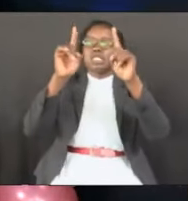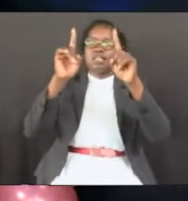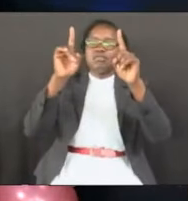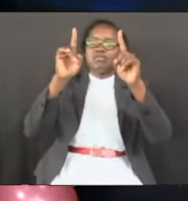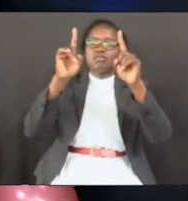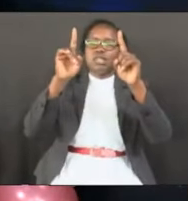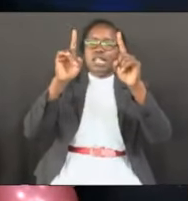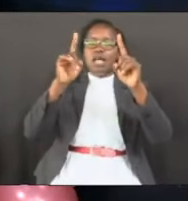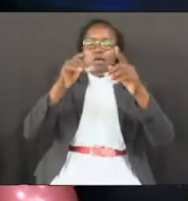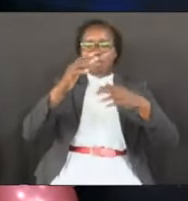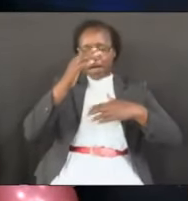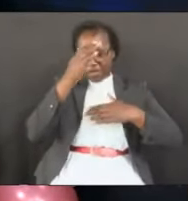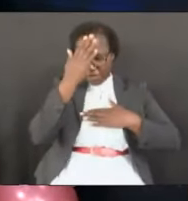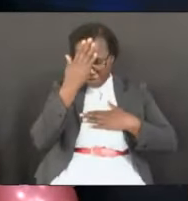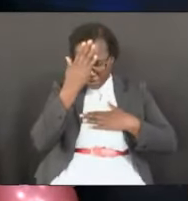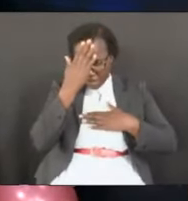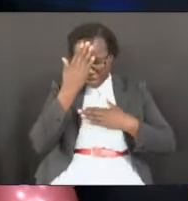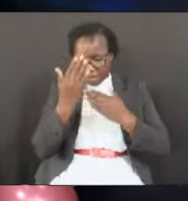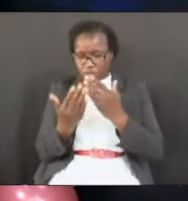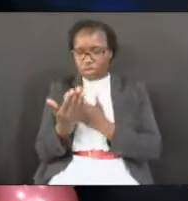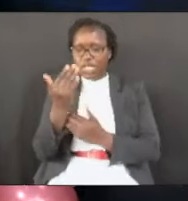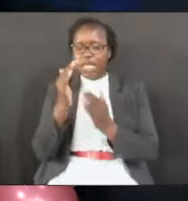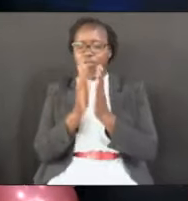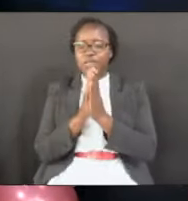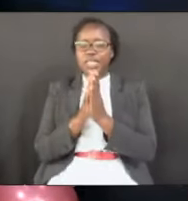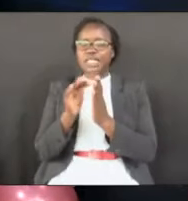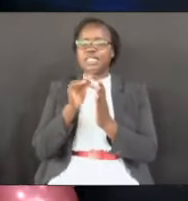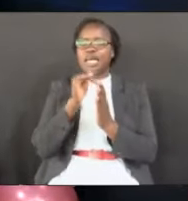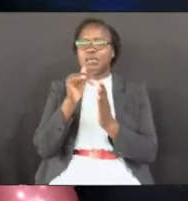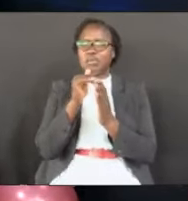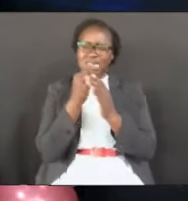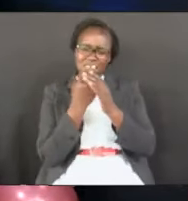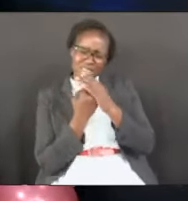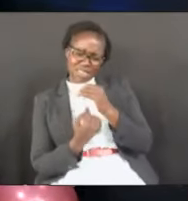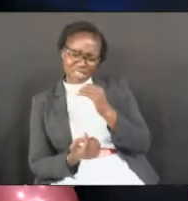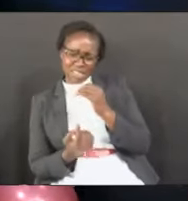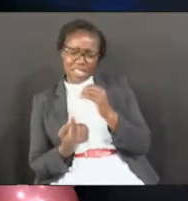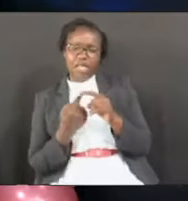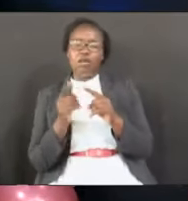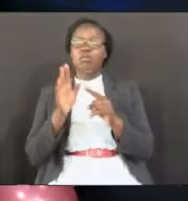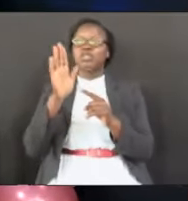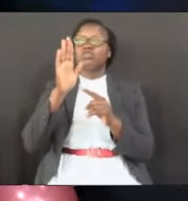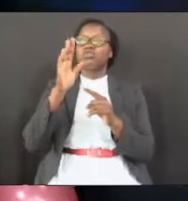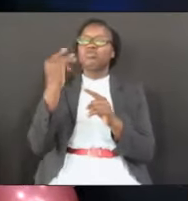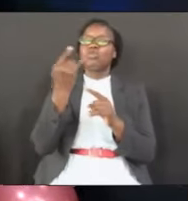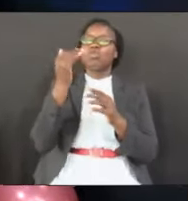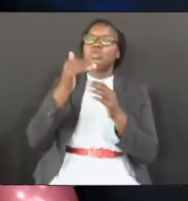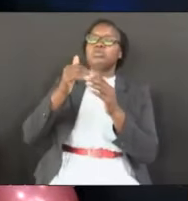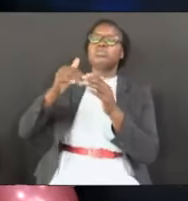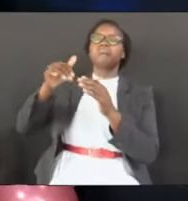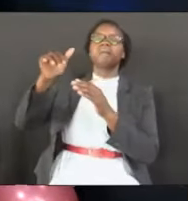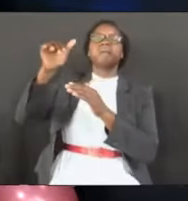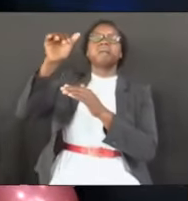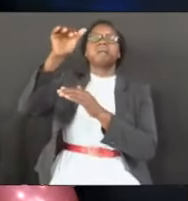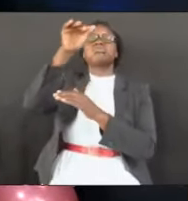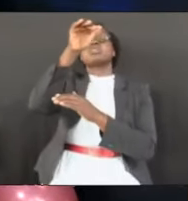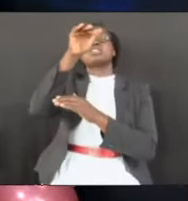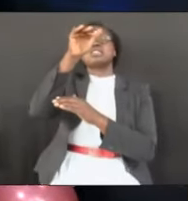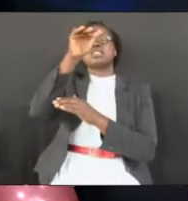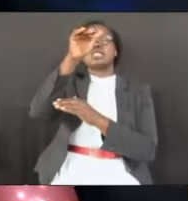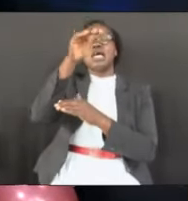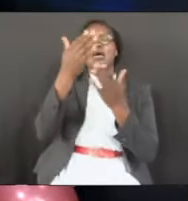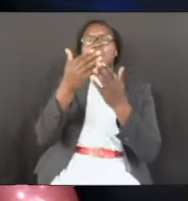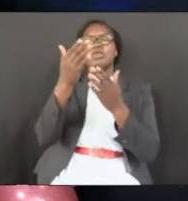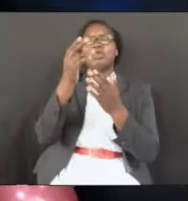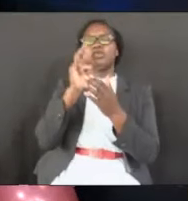And so, my Father, this morning I pray that may I not be seen, may I not be heard, but may you be